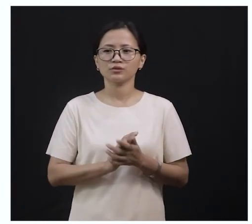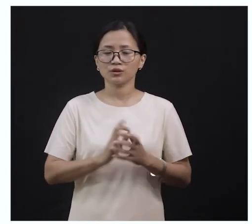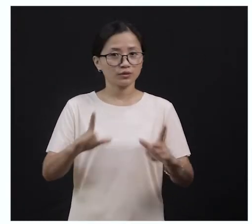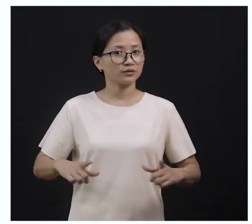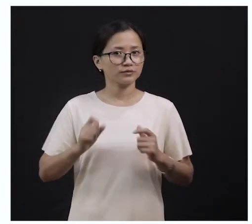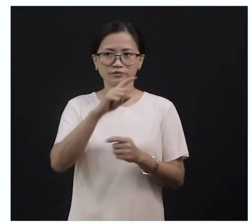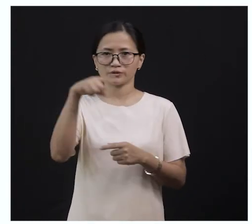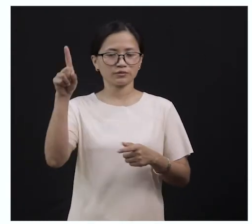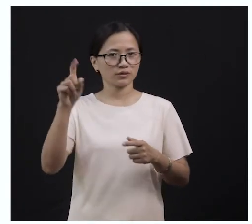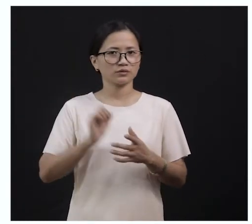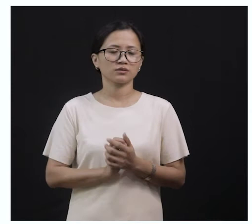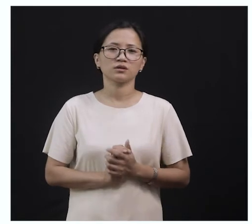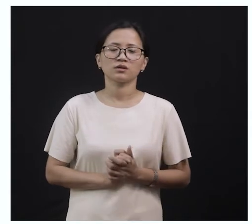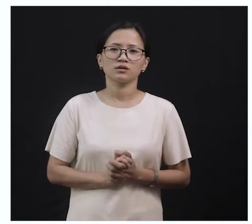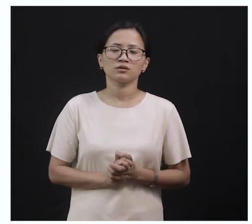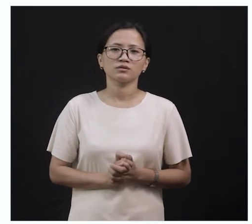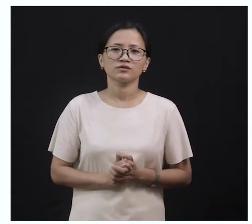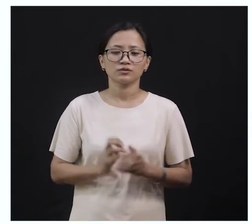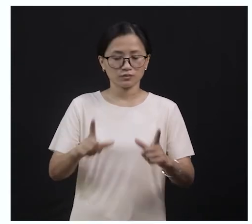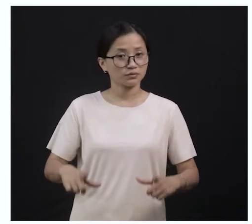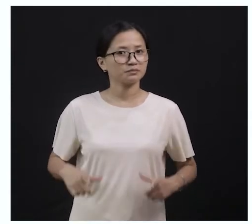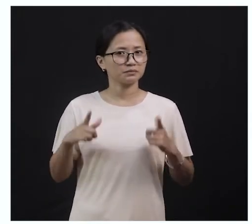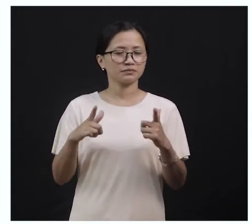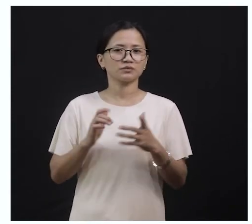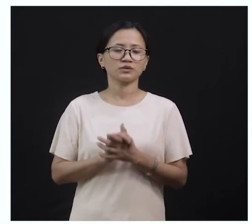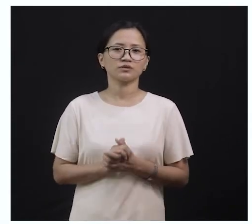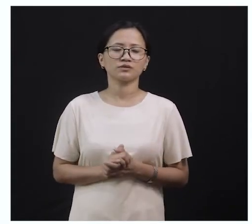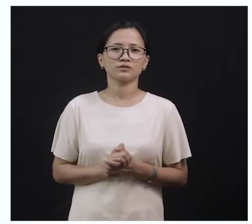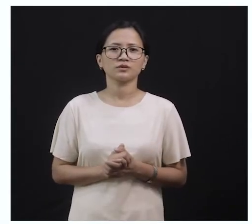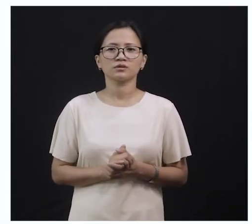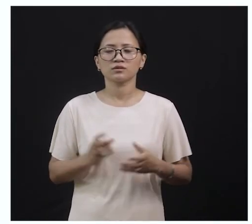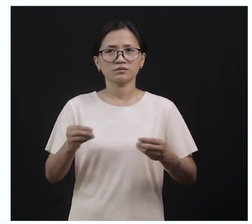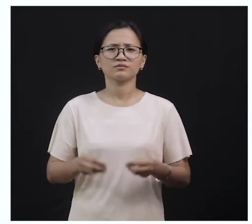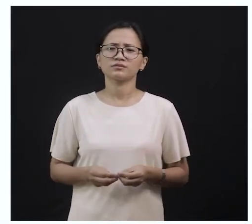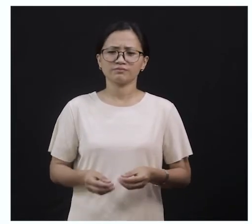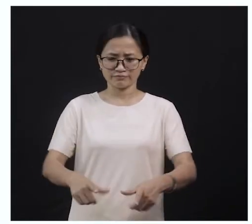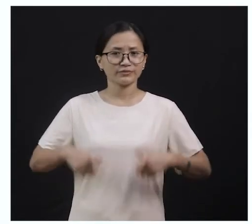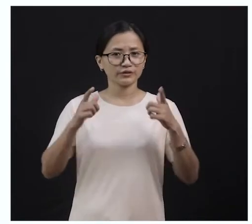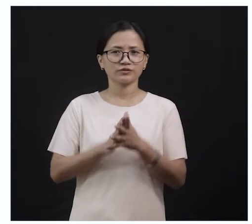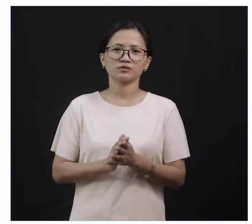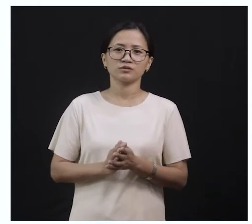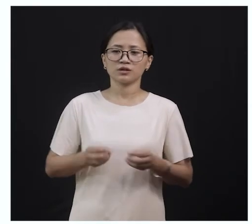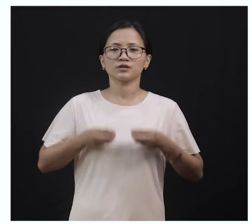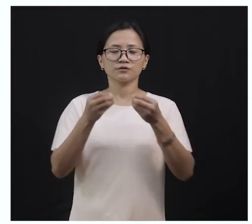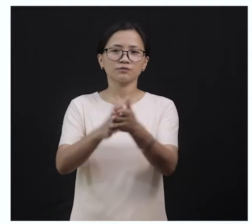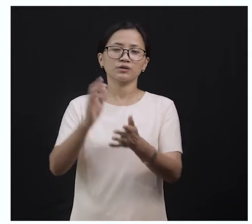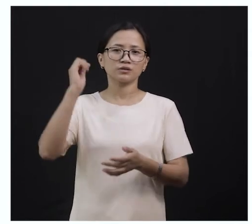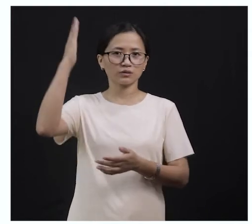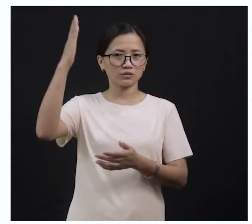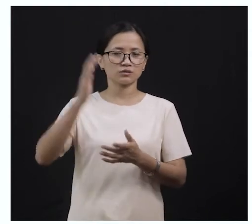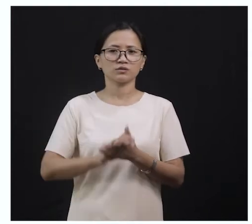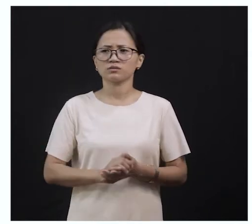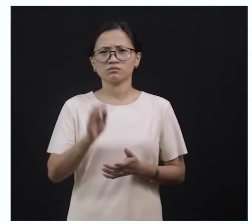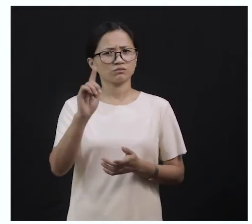our own life. See, we have the right to live, right? Our life is given by God to us, and no one can take that